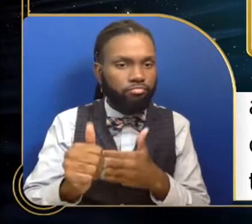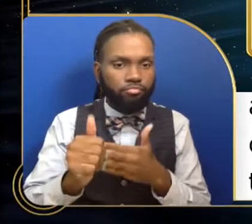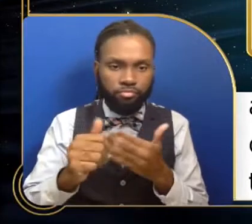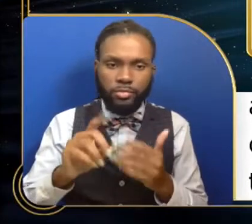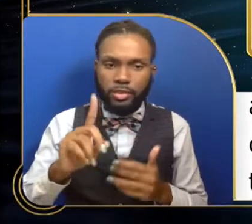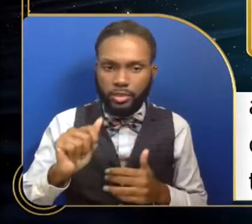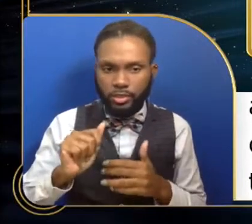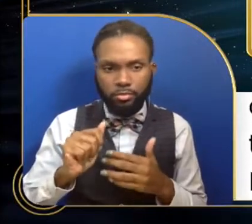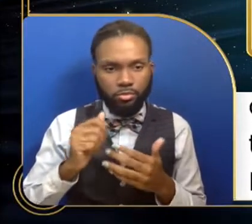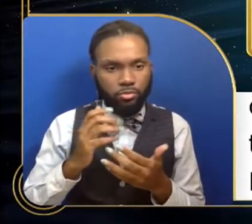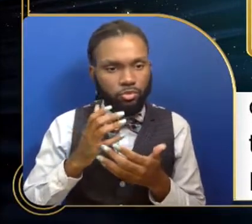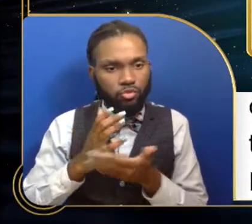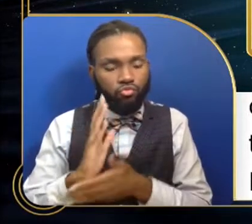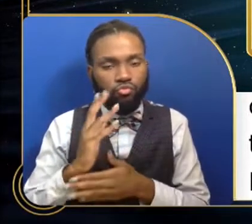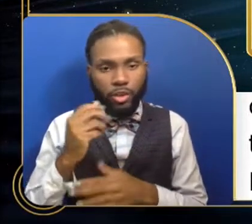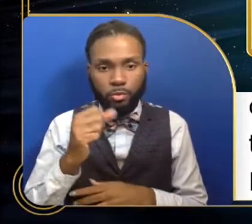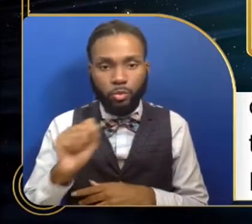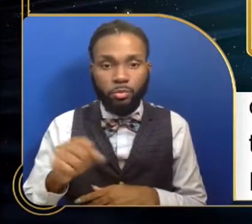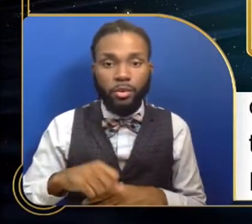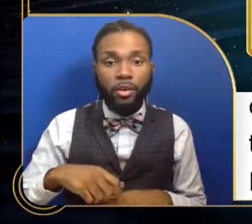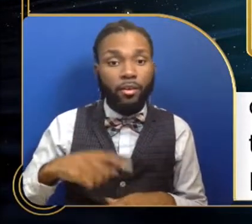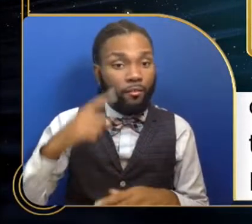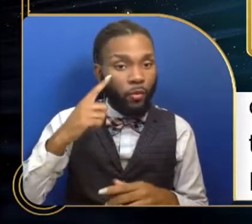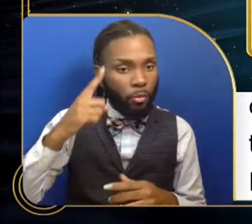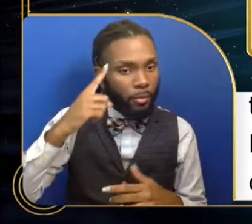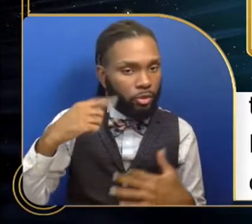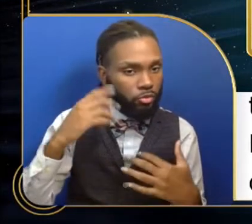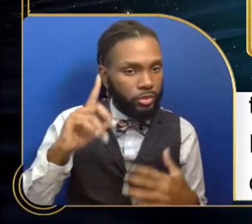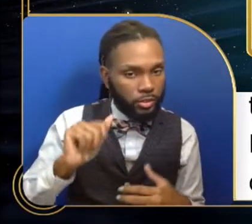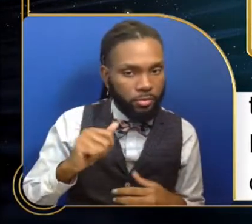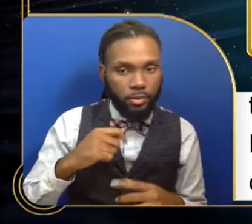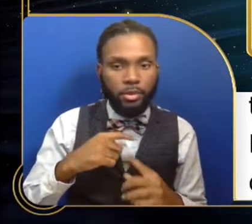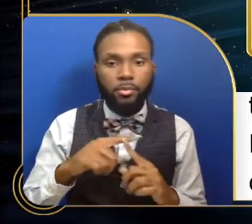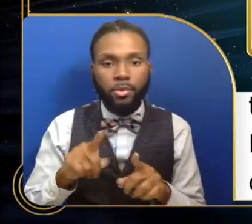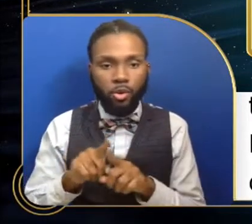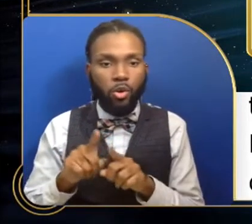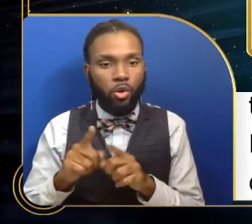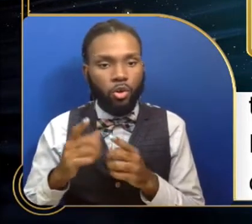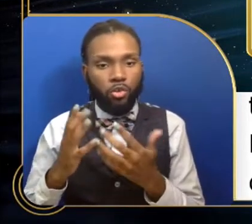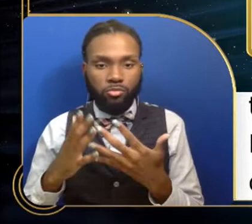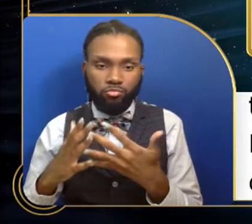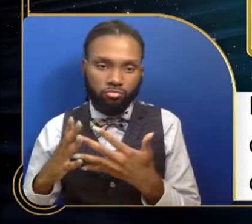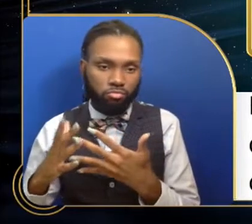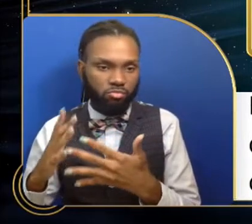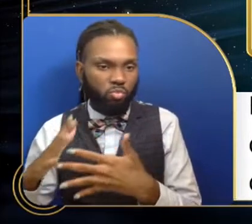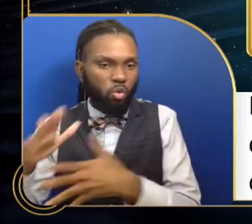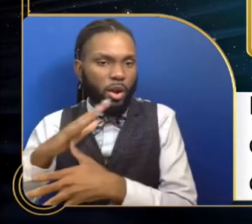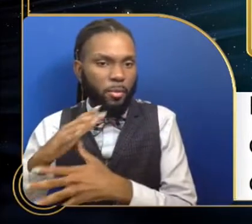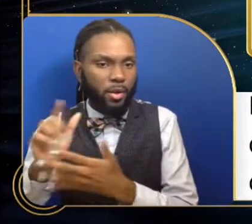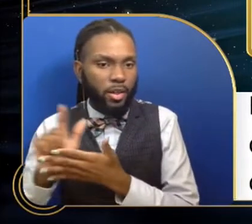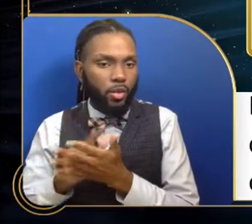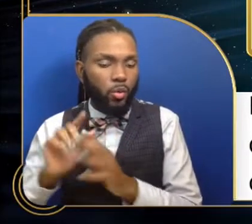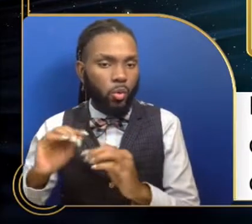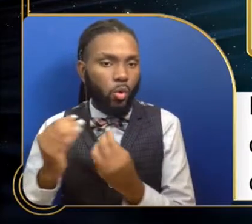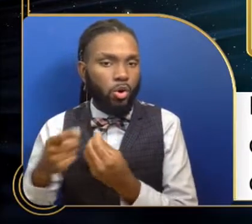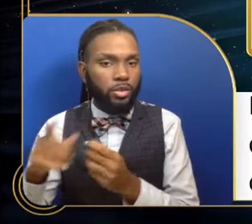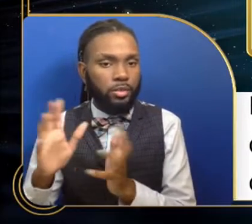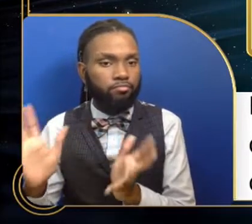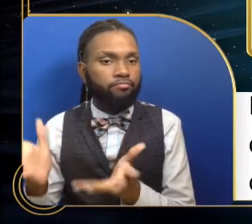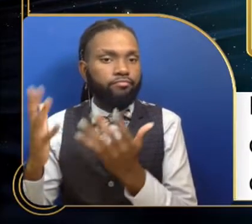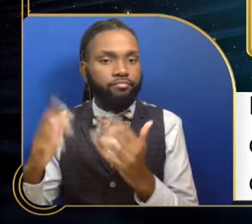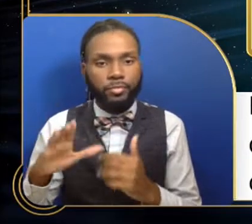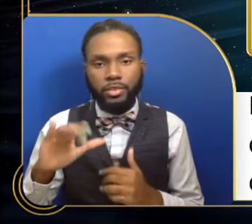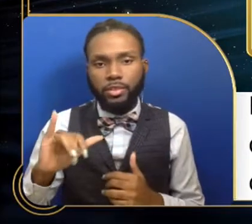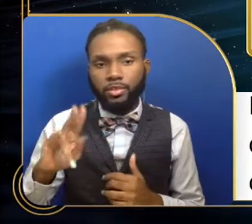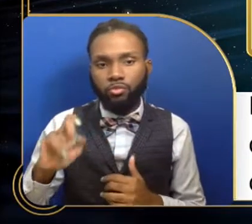movement. In terms of mental disability, certainly the primary legal organization, advancing the civil rights, the inclusion,